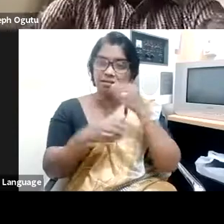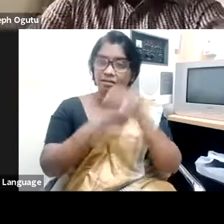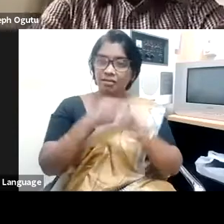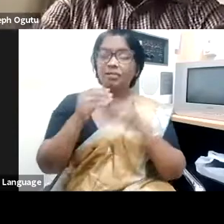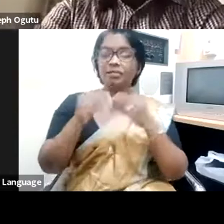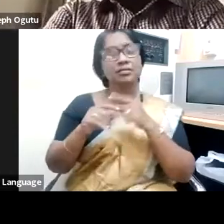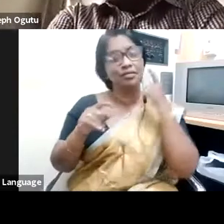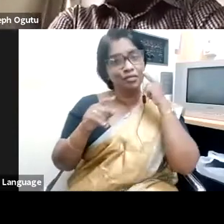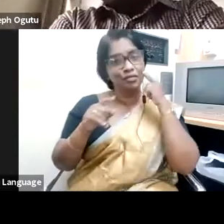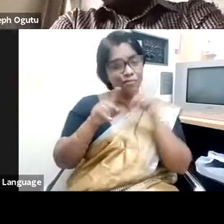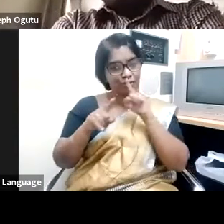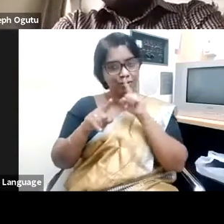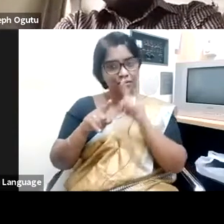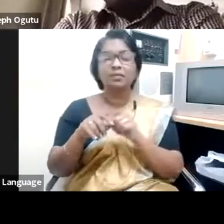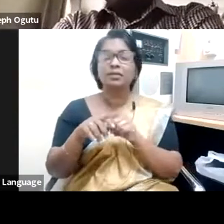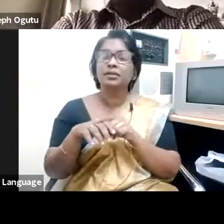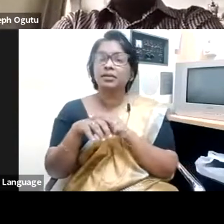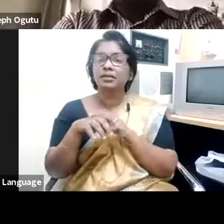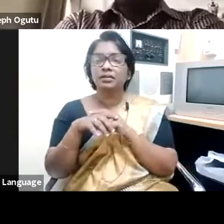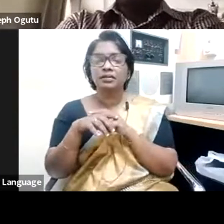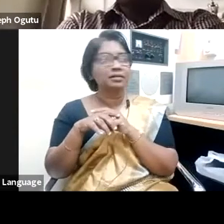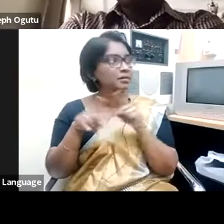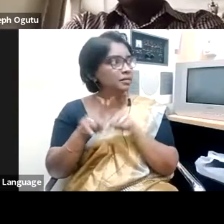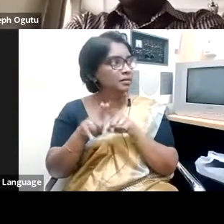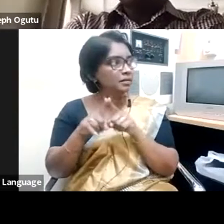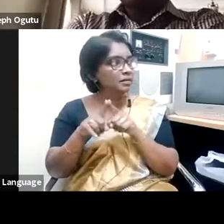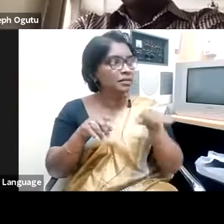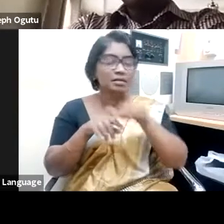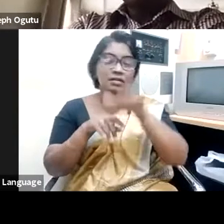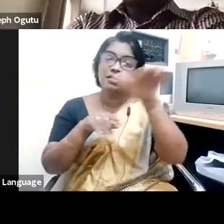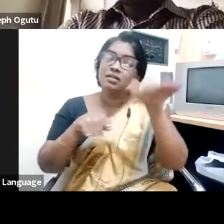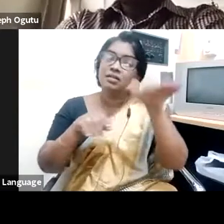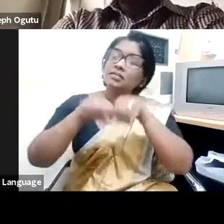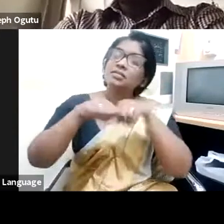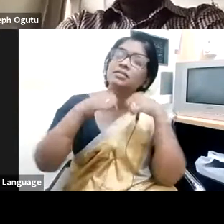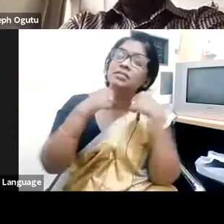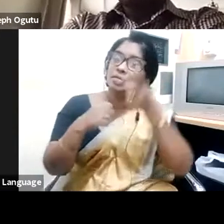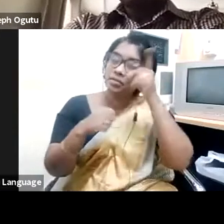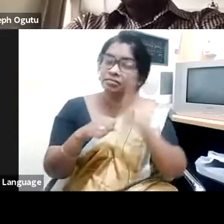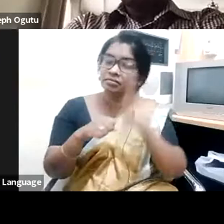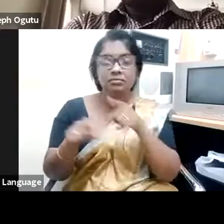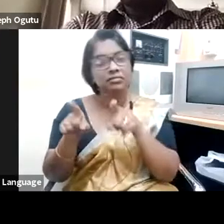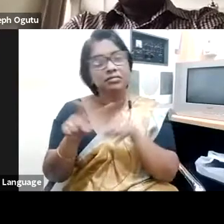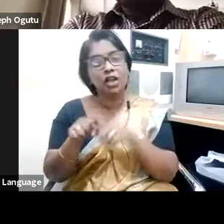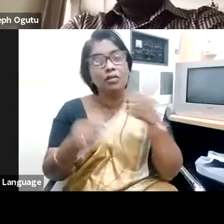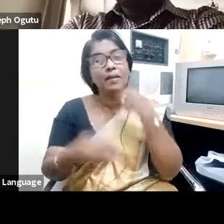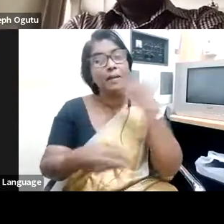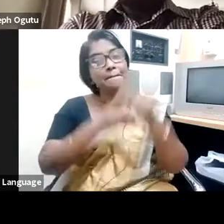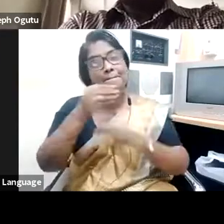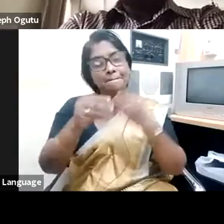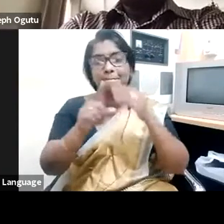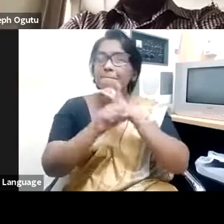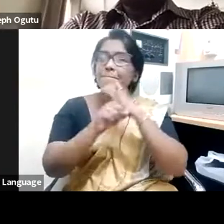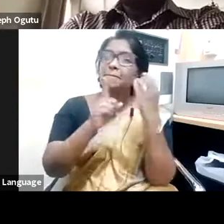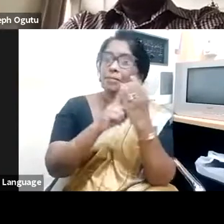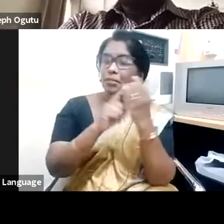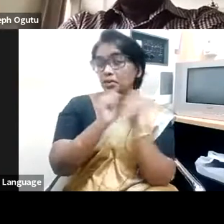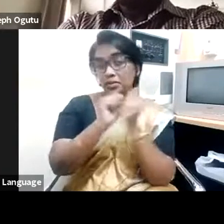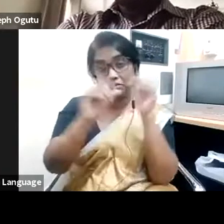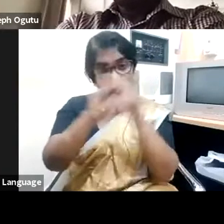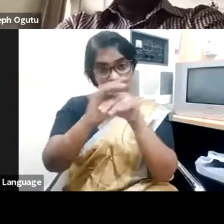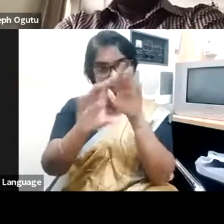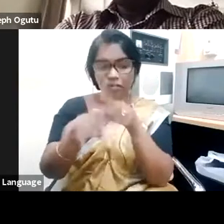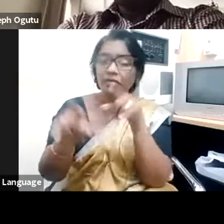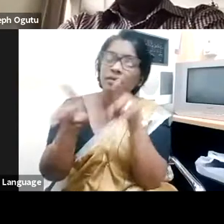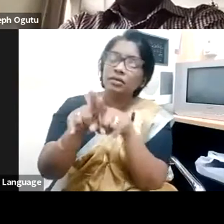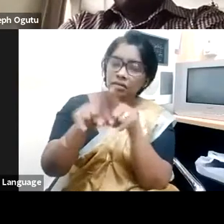an innovation culture that really fosters creativity, agility, failure-friendly culture, and also